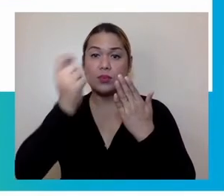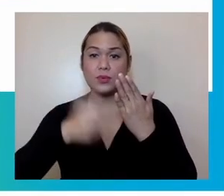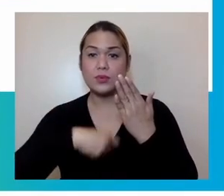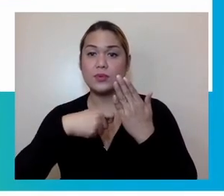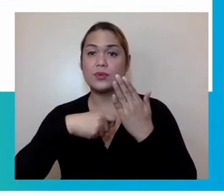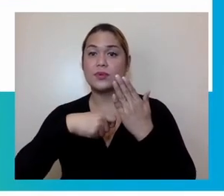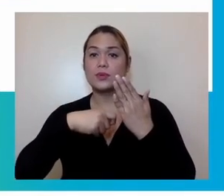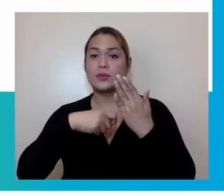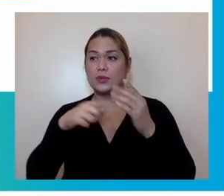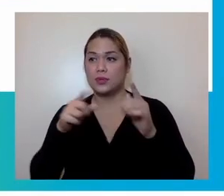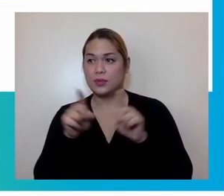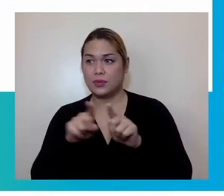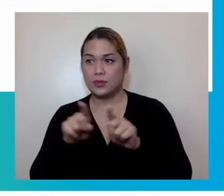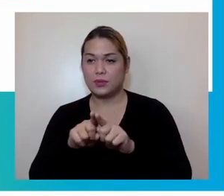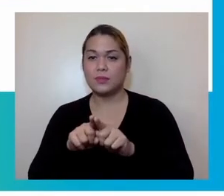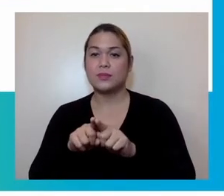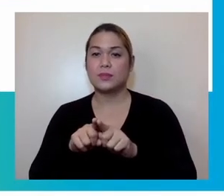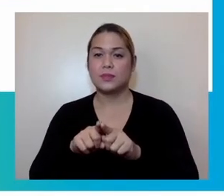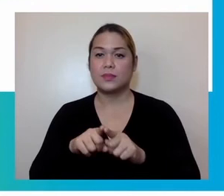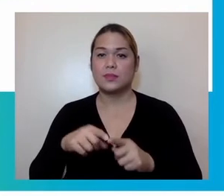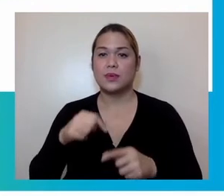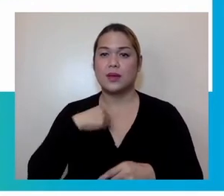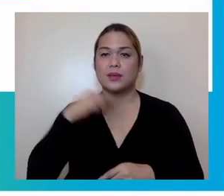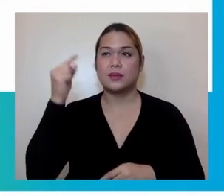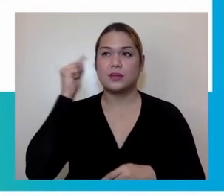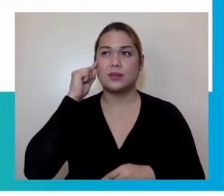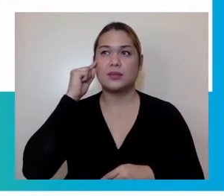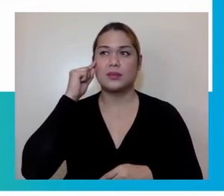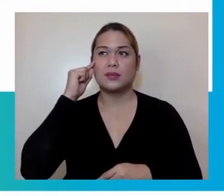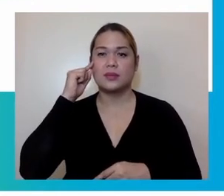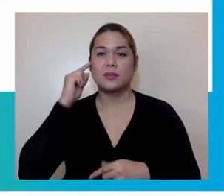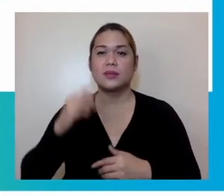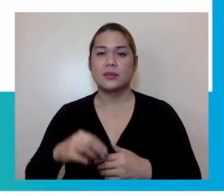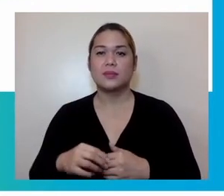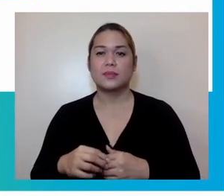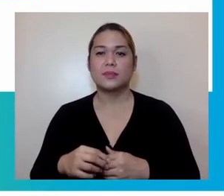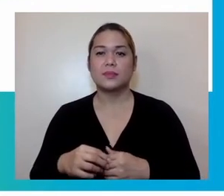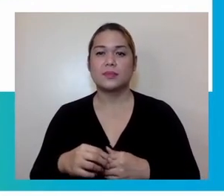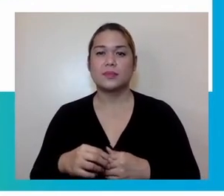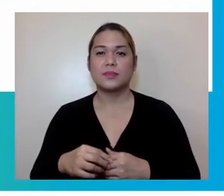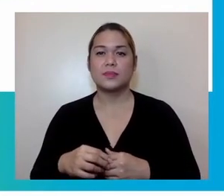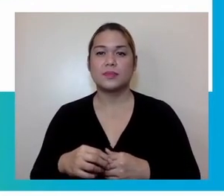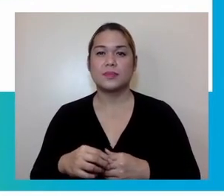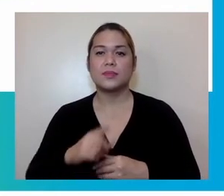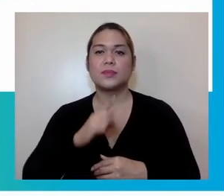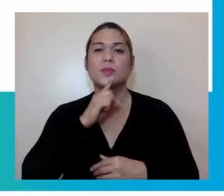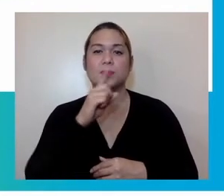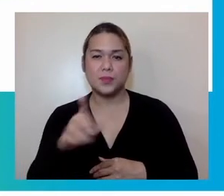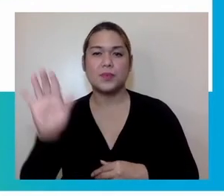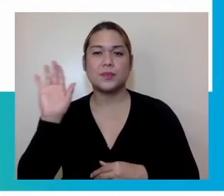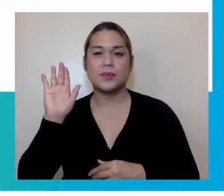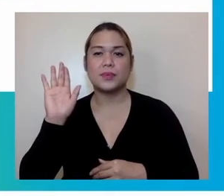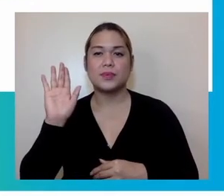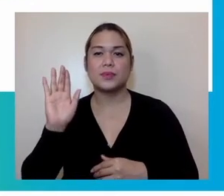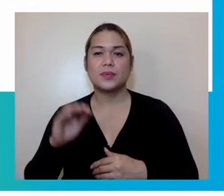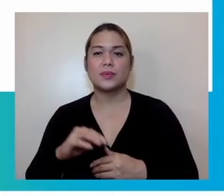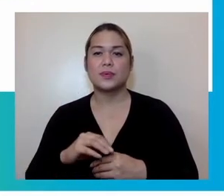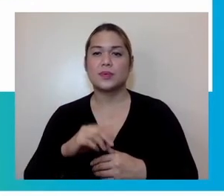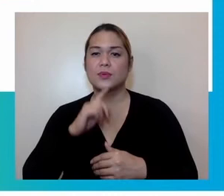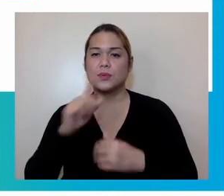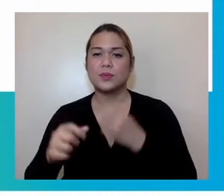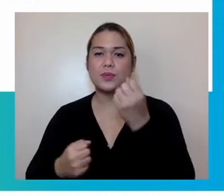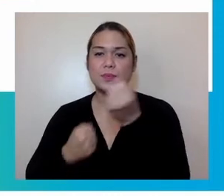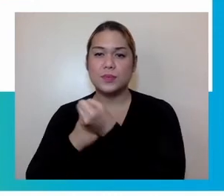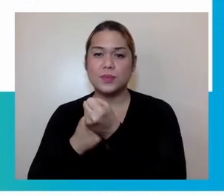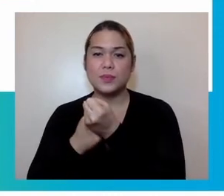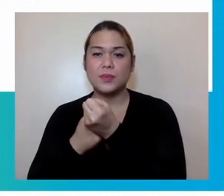too must commit to stop financing fossil fuel. Also go to the direction of supporting the transformation into